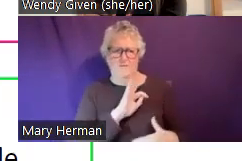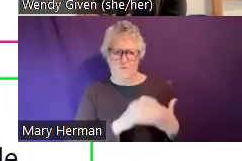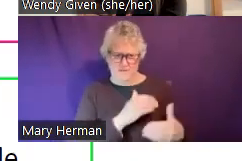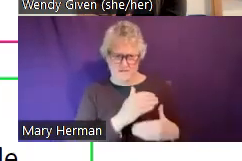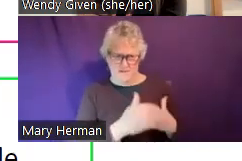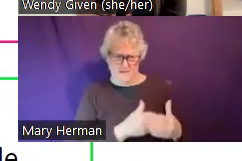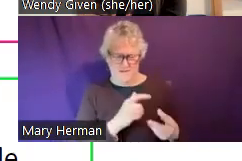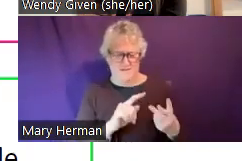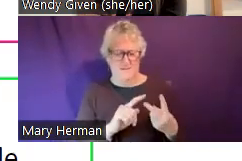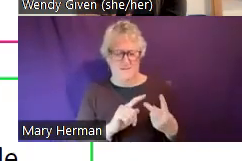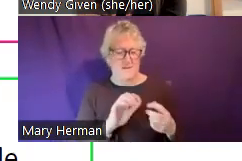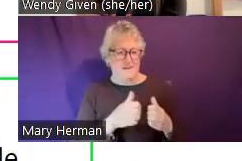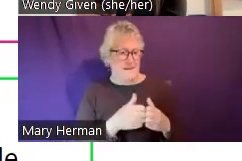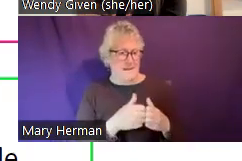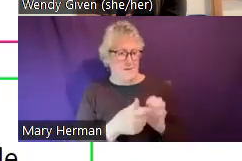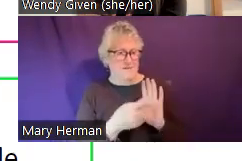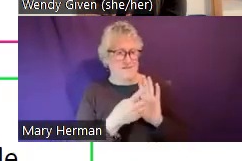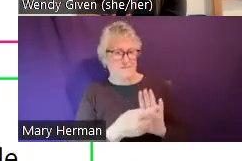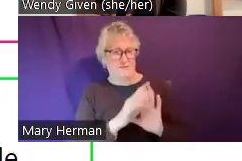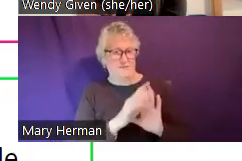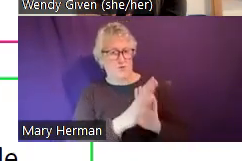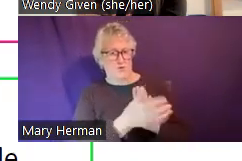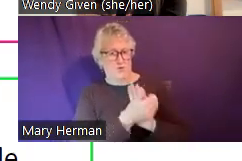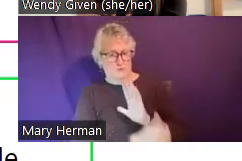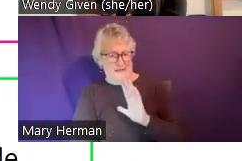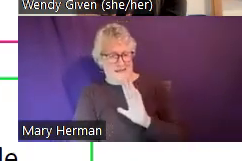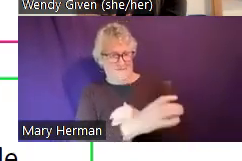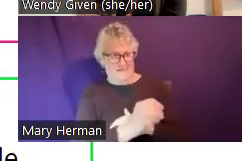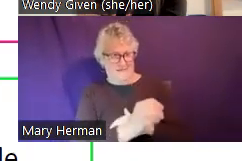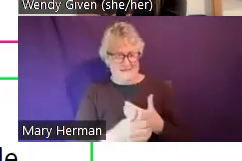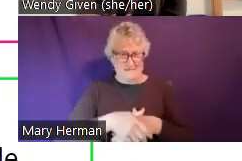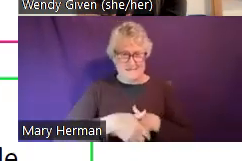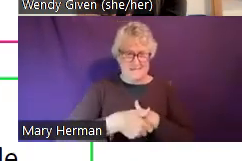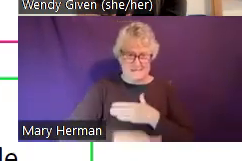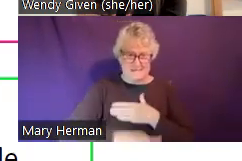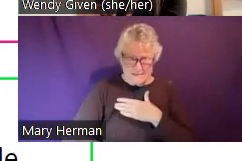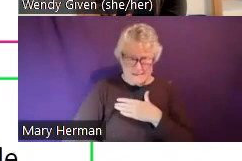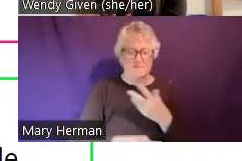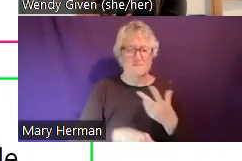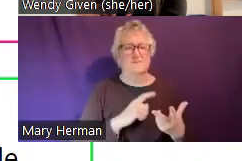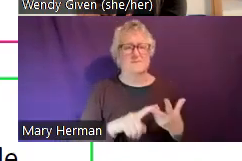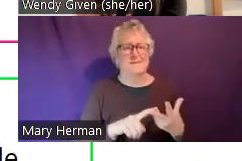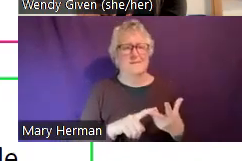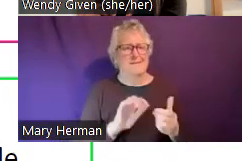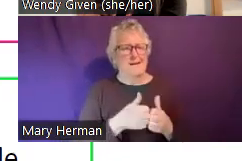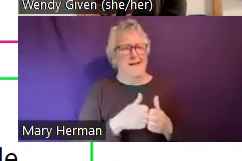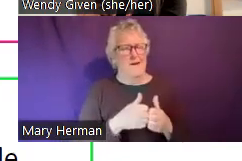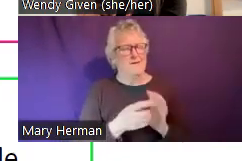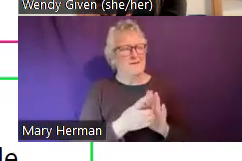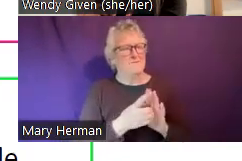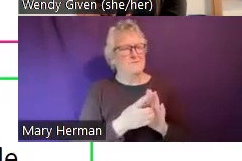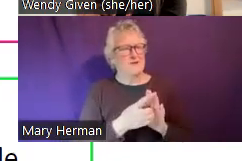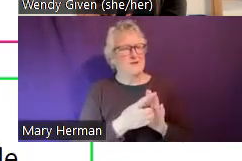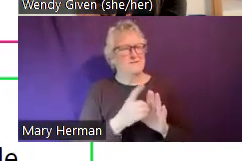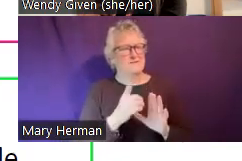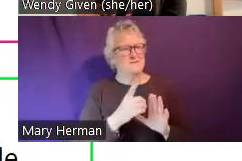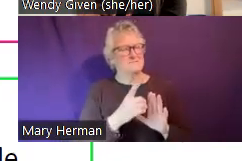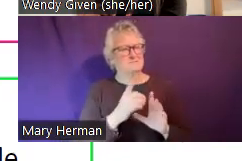skill, how it demonstrates imagination, distinctiveness, and originality, how it contributes to an